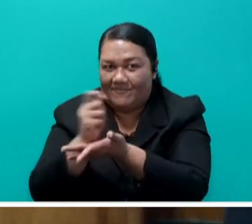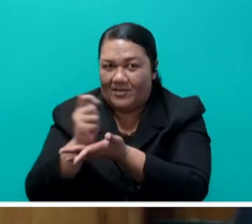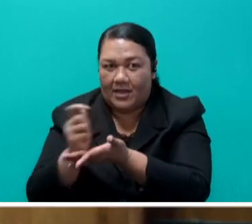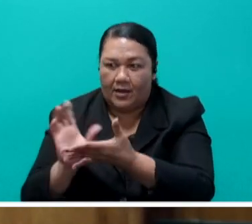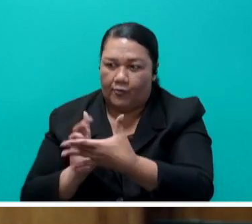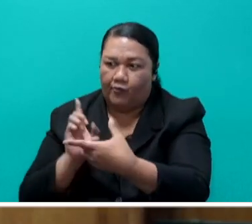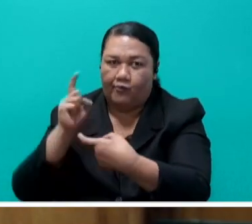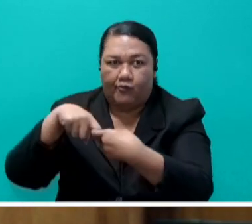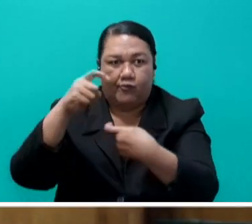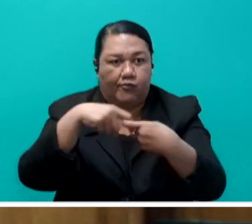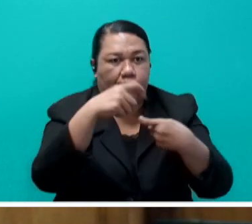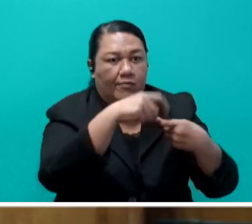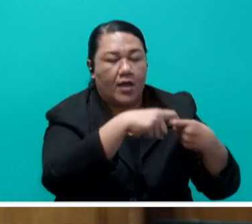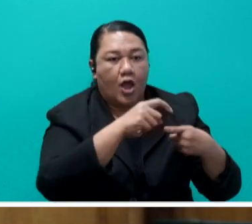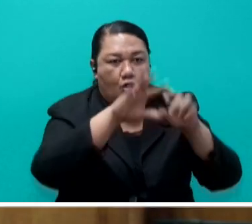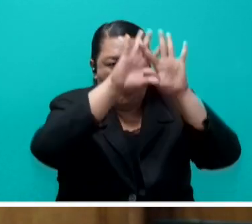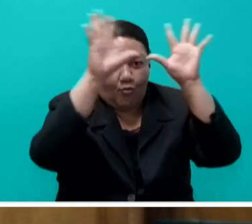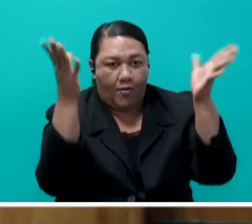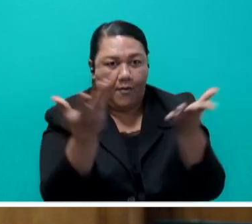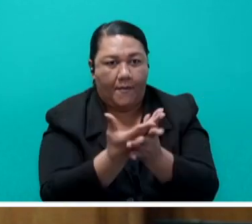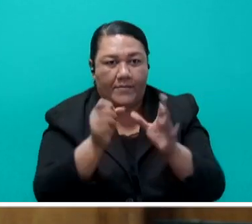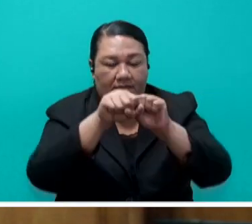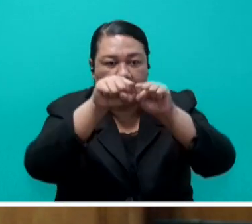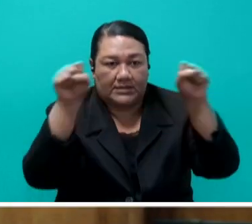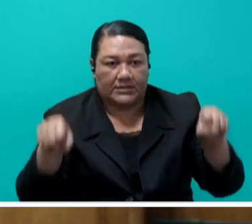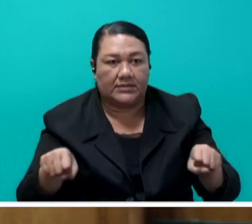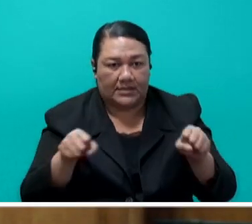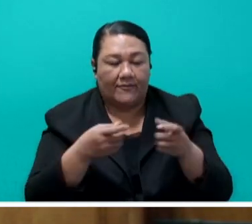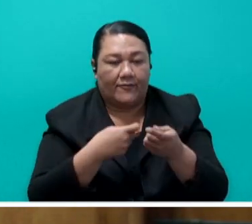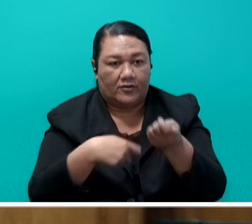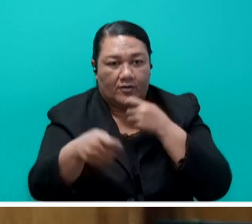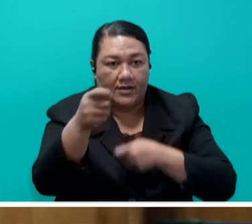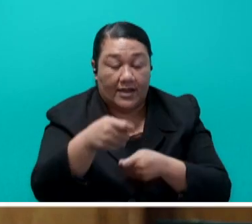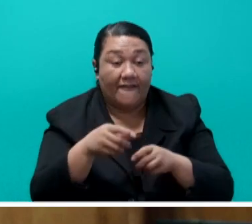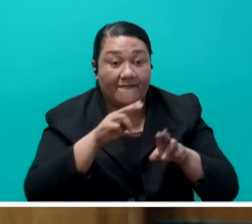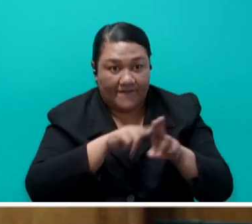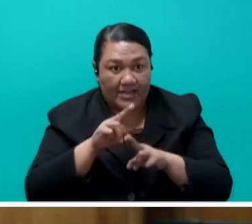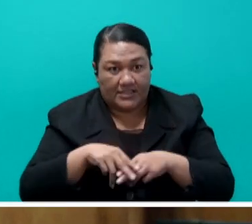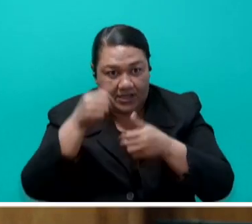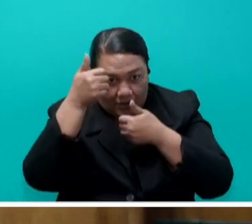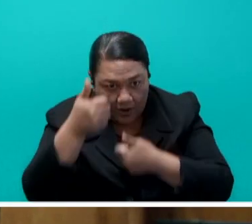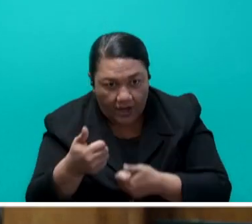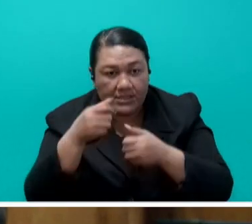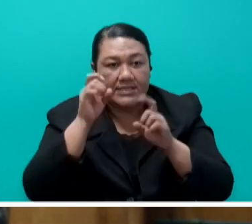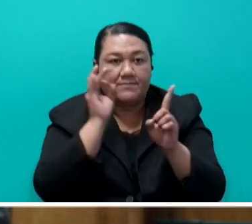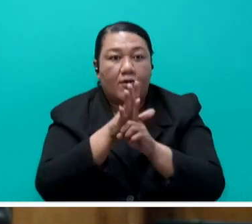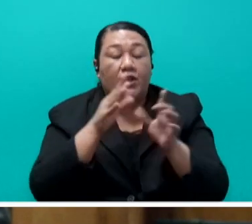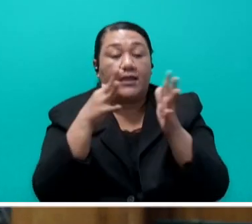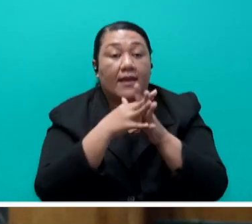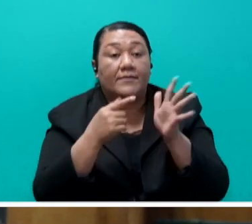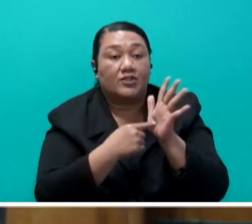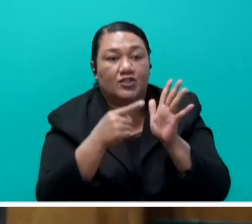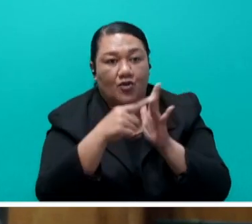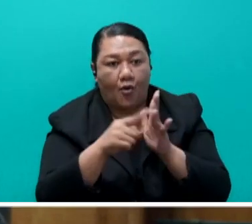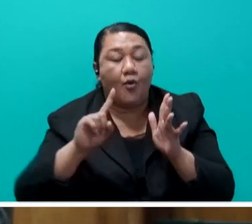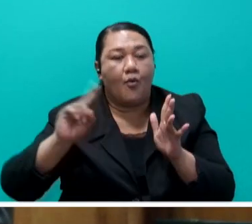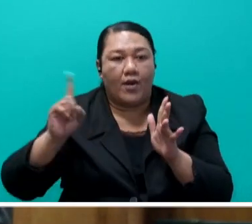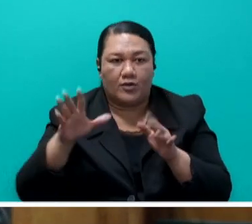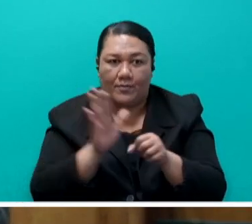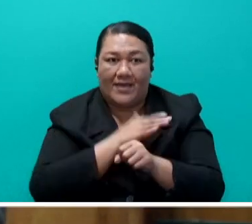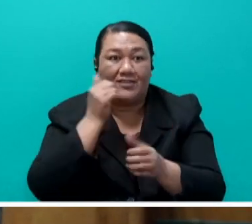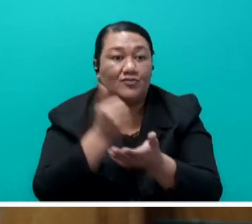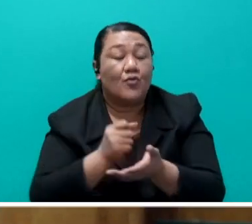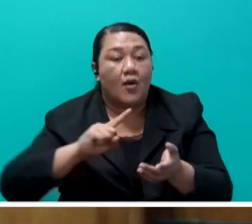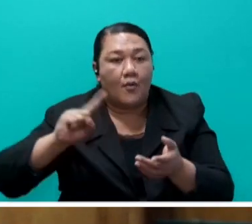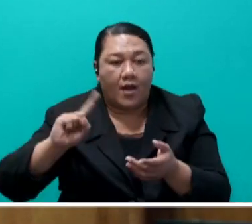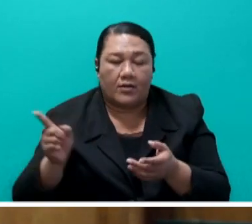global trading system. As a small island nation, Fiji acknowledges the importance of the WTO in ensuring that